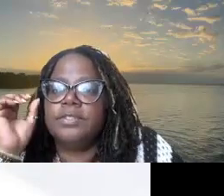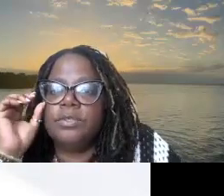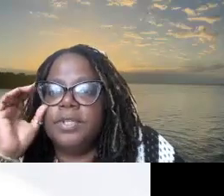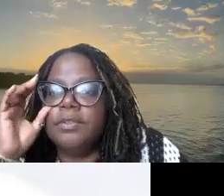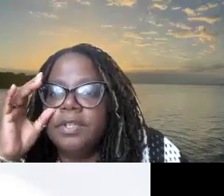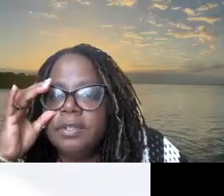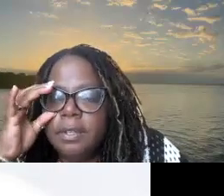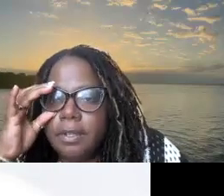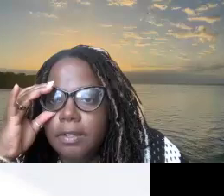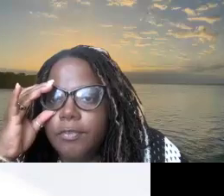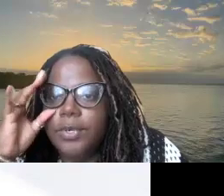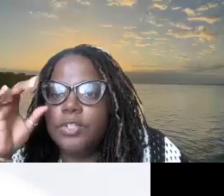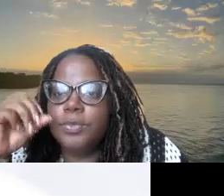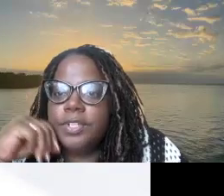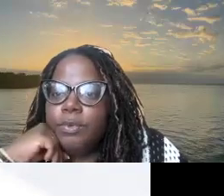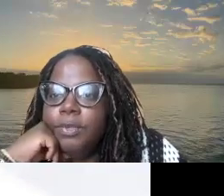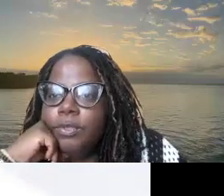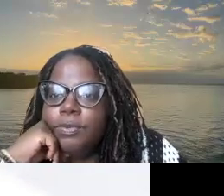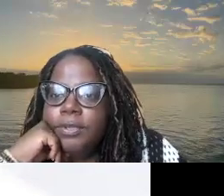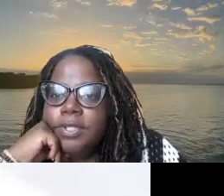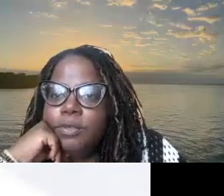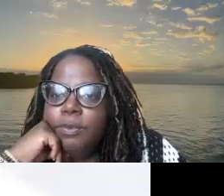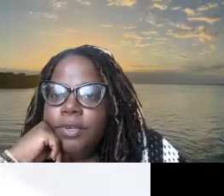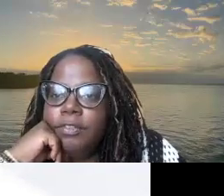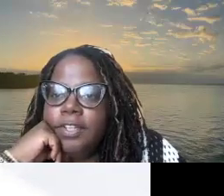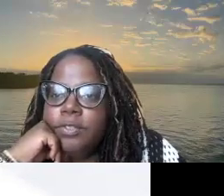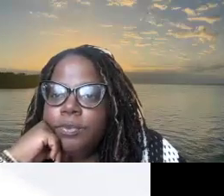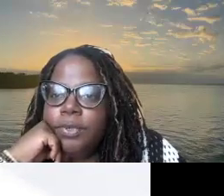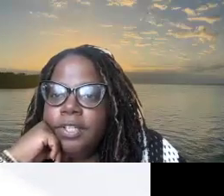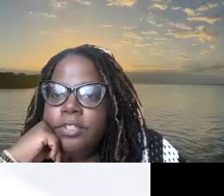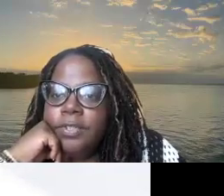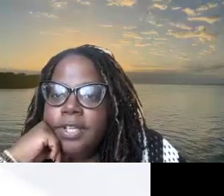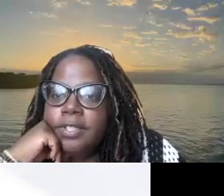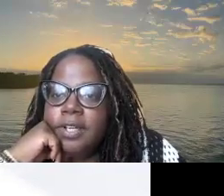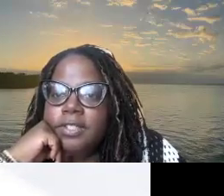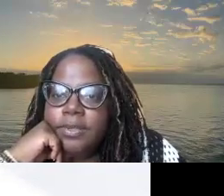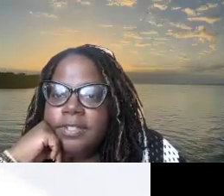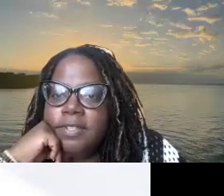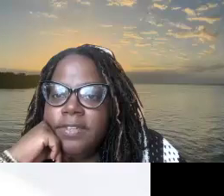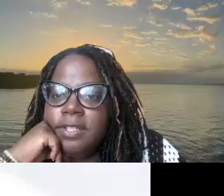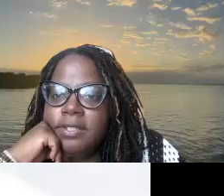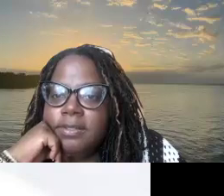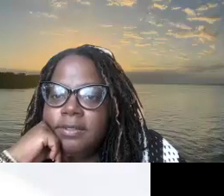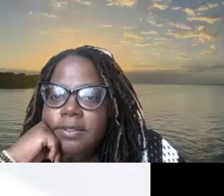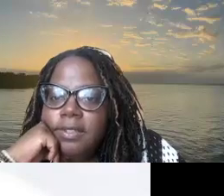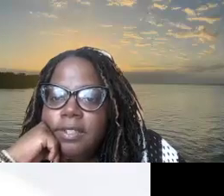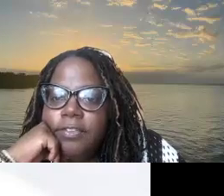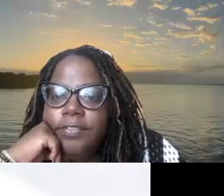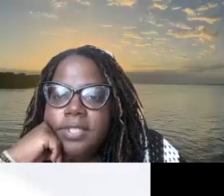of 2023. 42% of women who experience intimate partner violence report an injury as a consequence of this